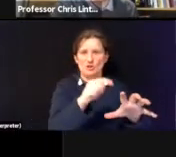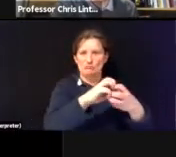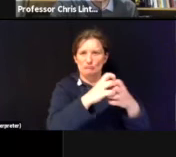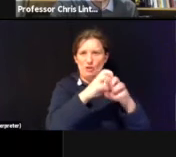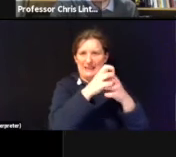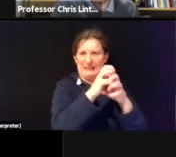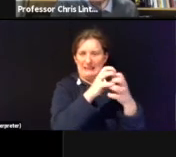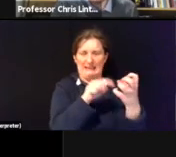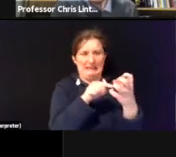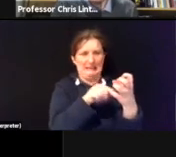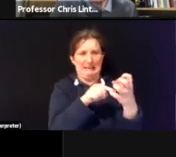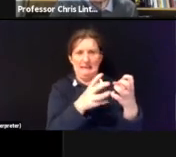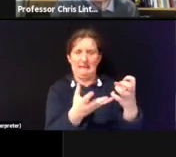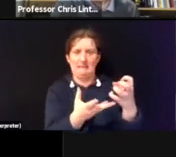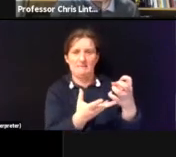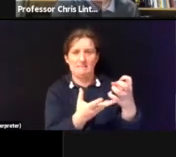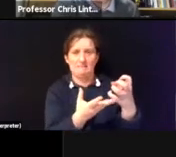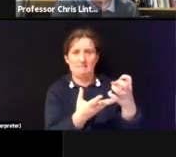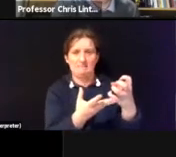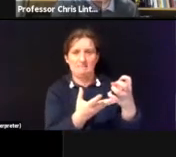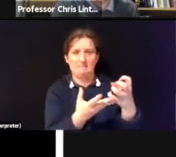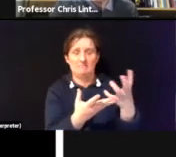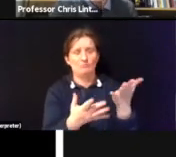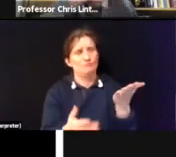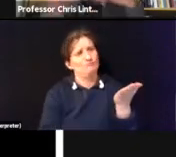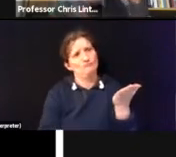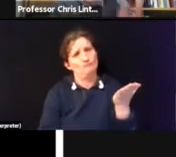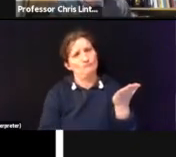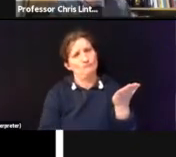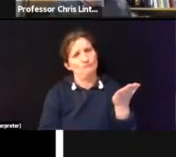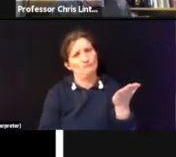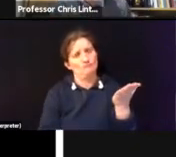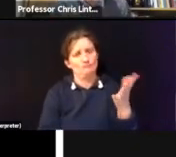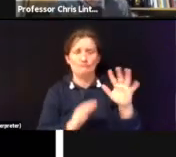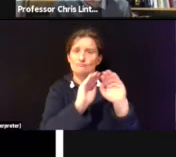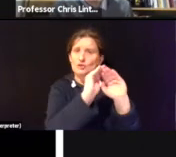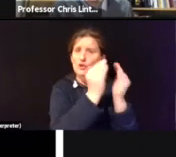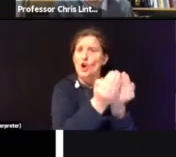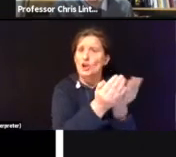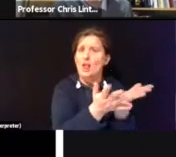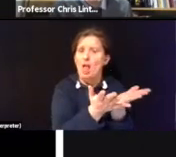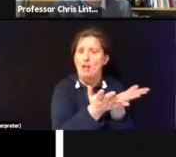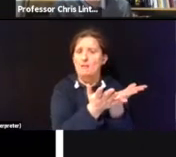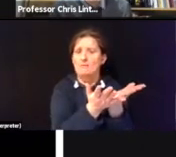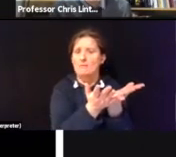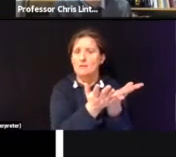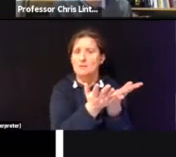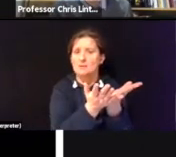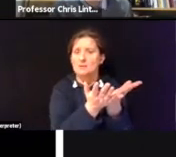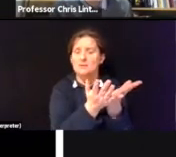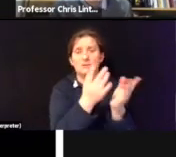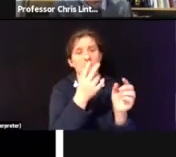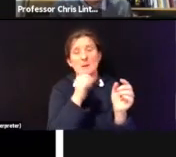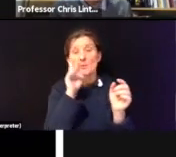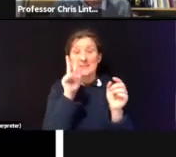body, which is kind of nicely circular. We may be seeing a life cycle for